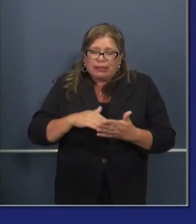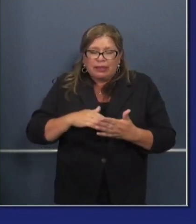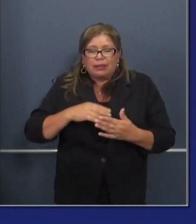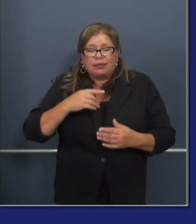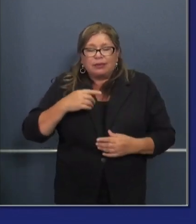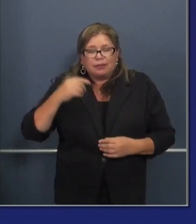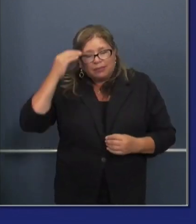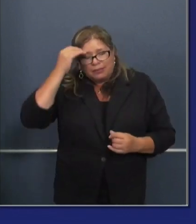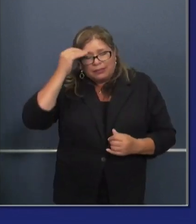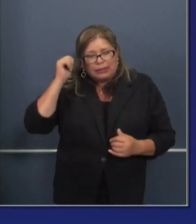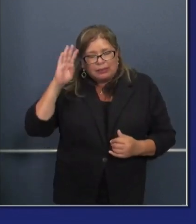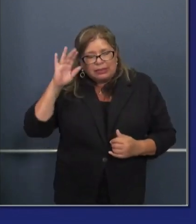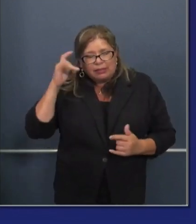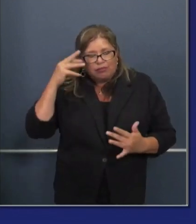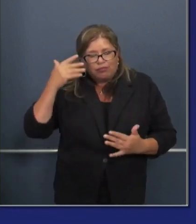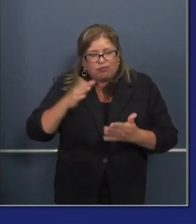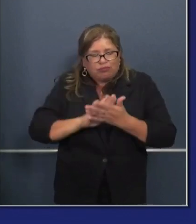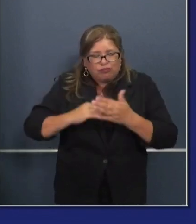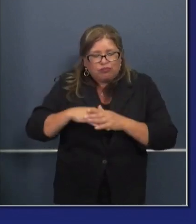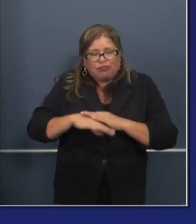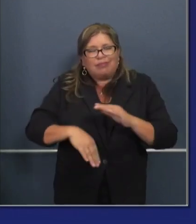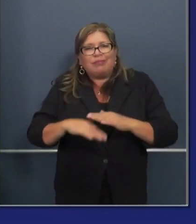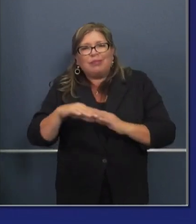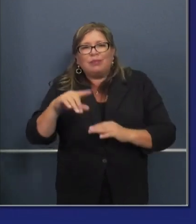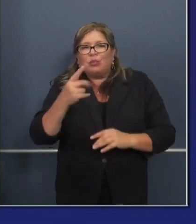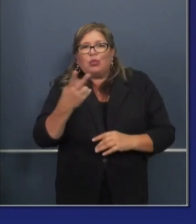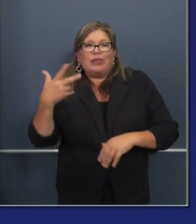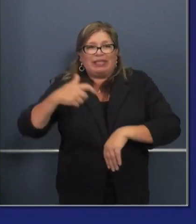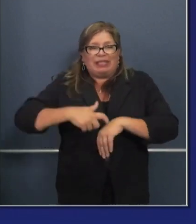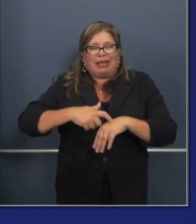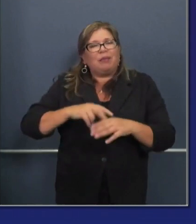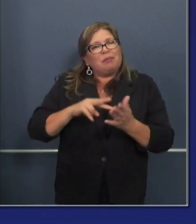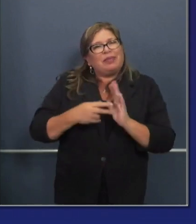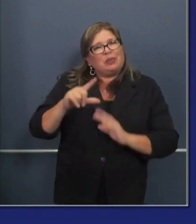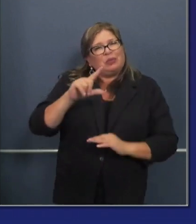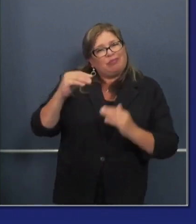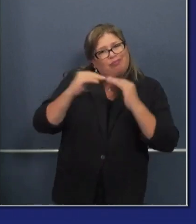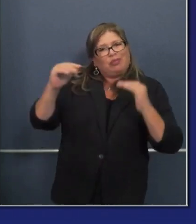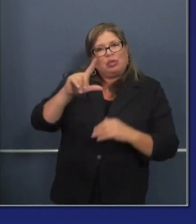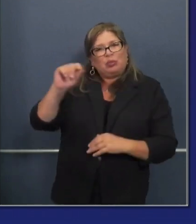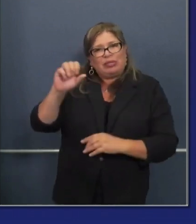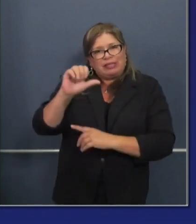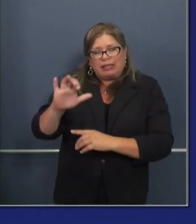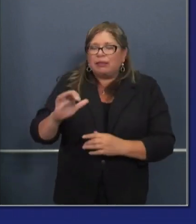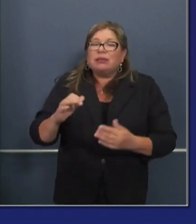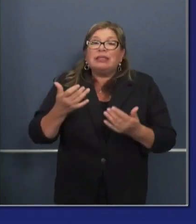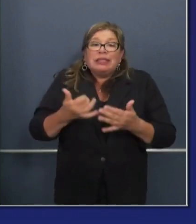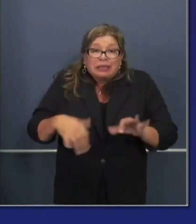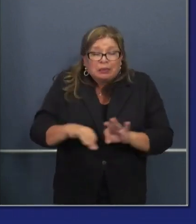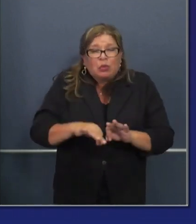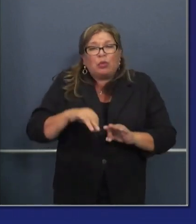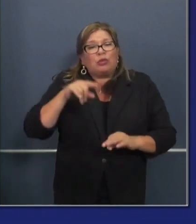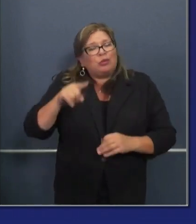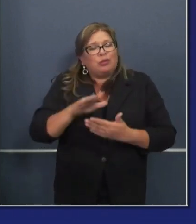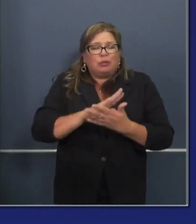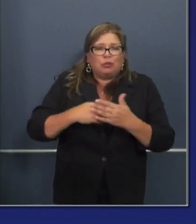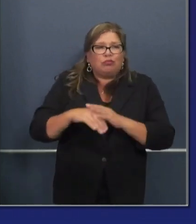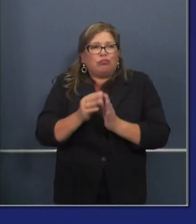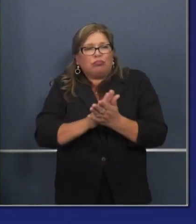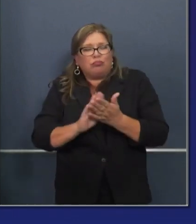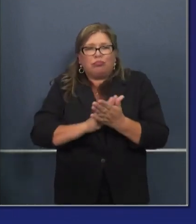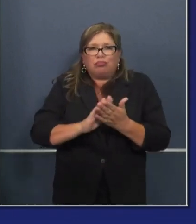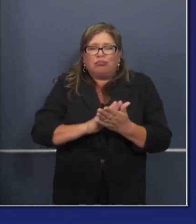you at least 20 seconds, but making sure that you do that enough to reduce the